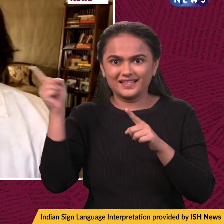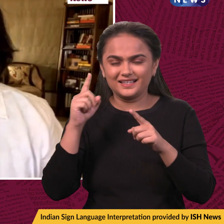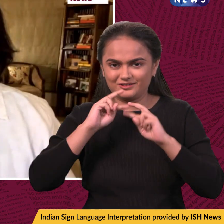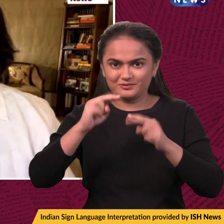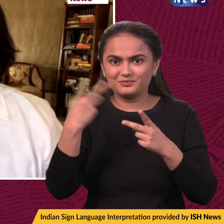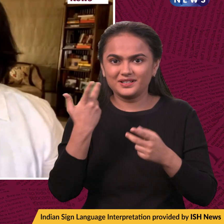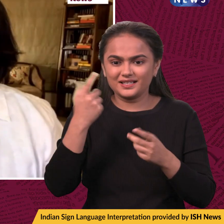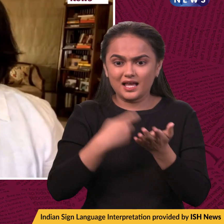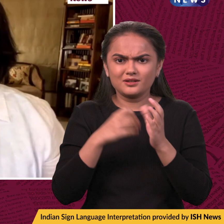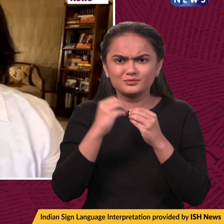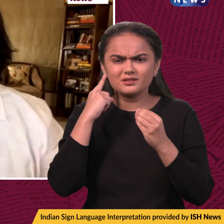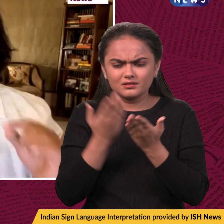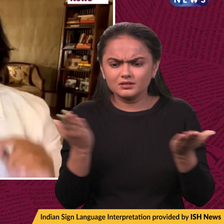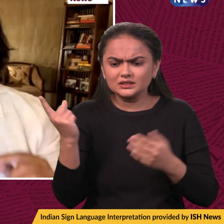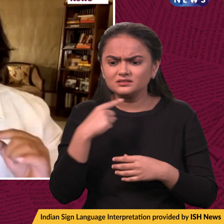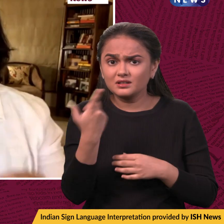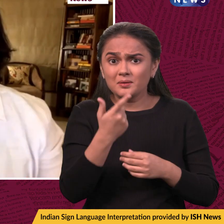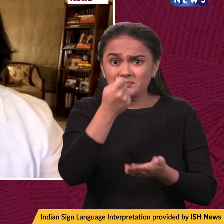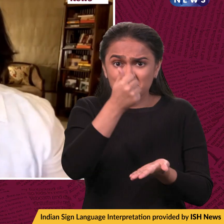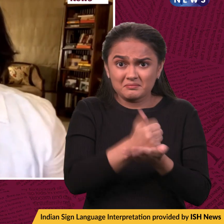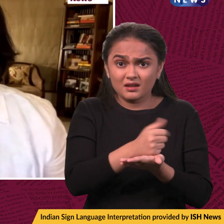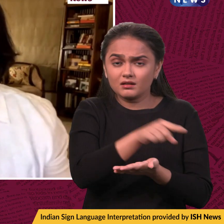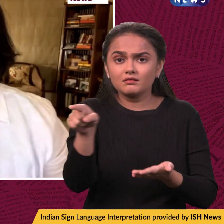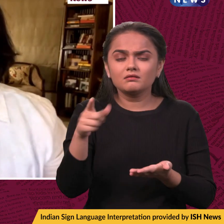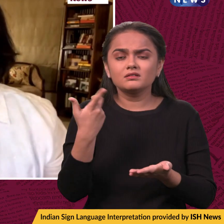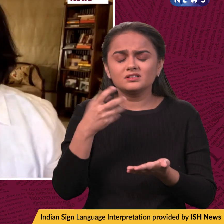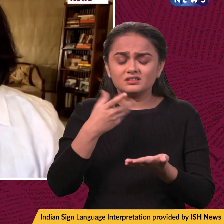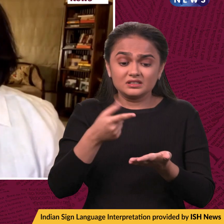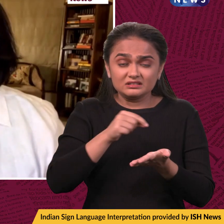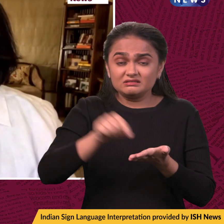the Indian Express, the RBI has said banks have written off